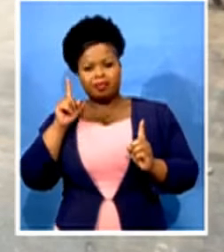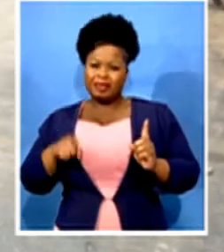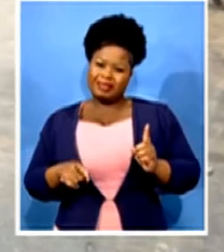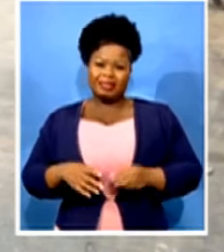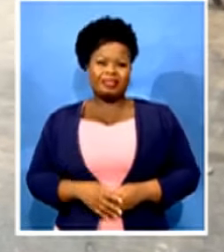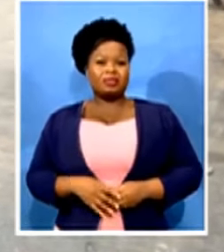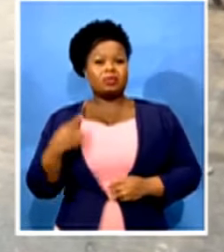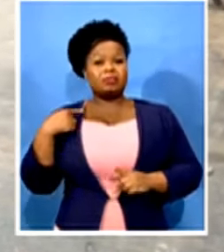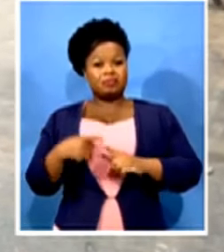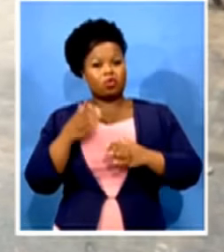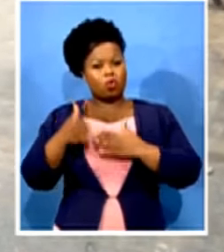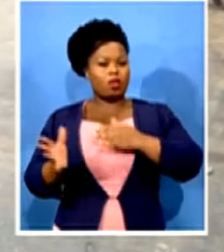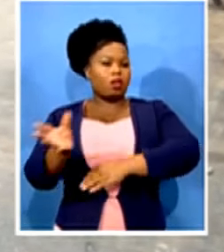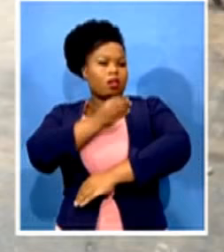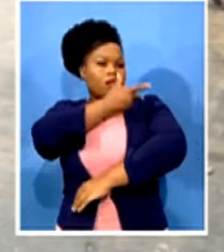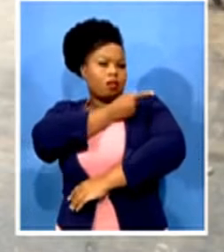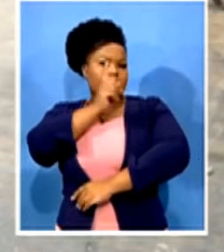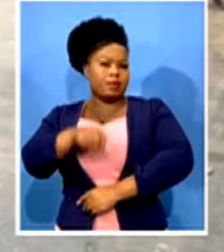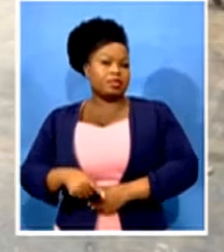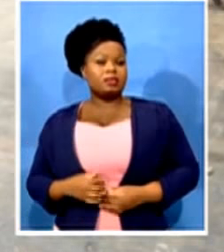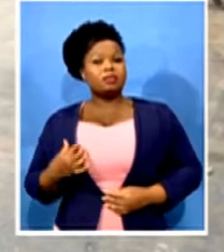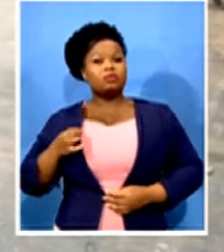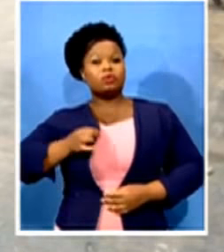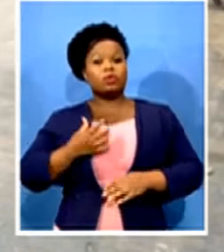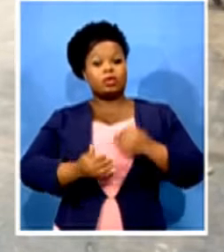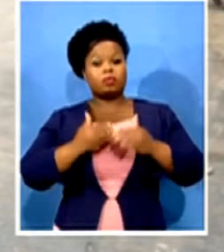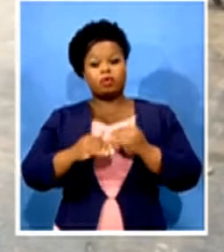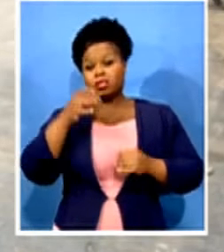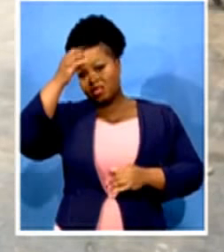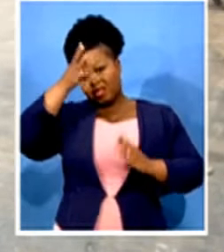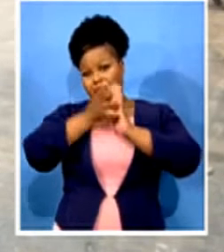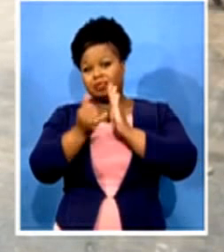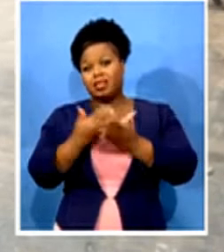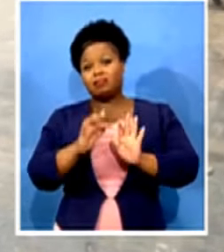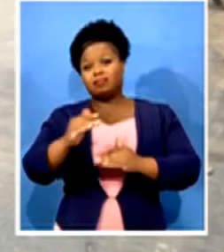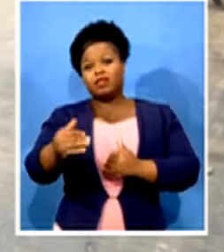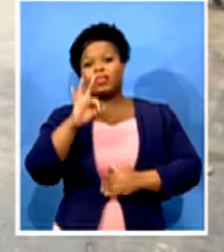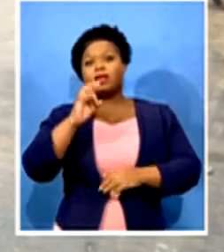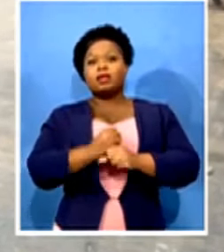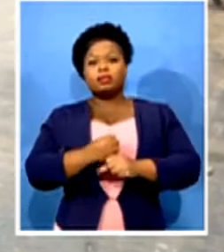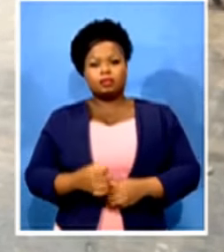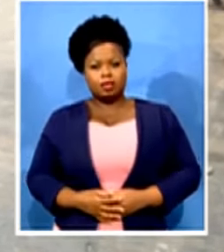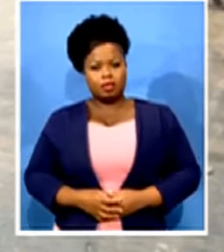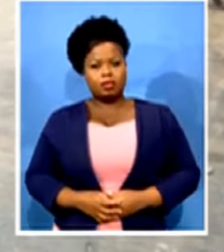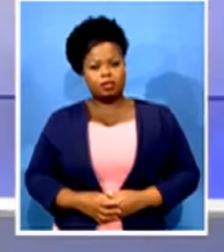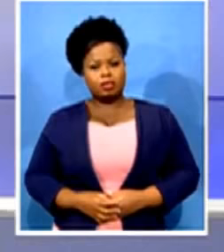A process which, according to experts, could take up to 3 years. Ishan Garg, SABC News, New